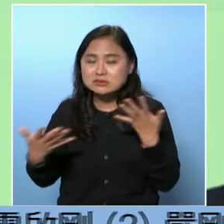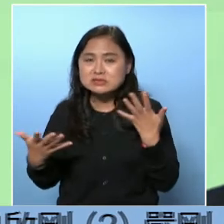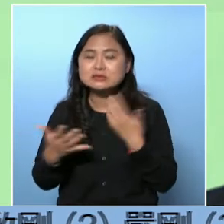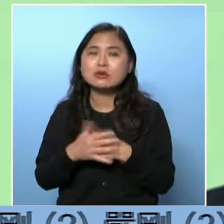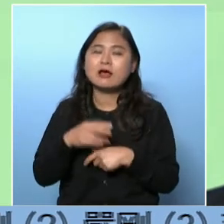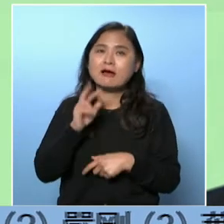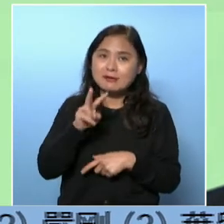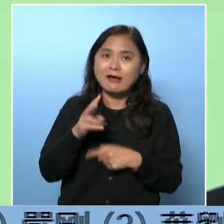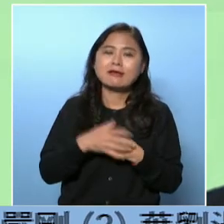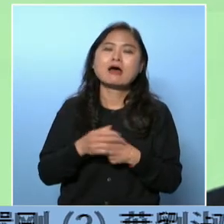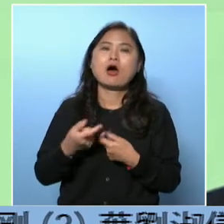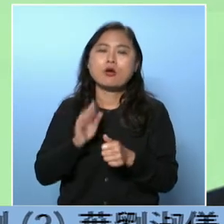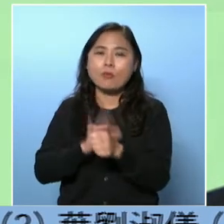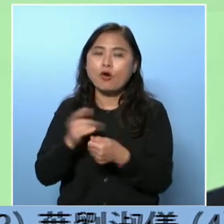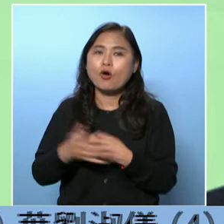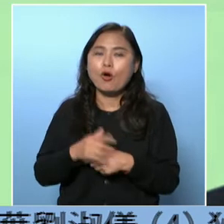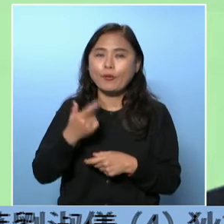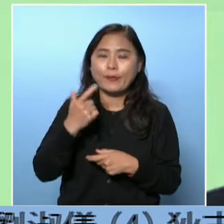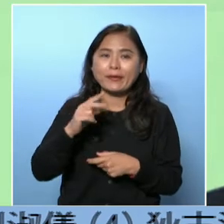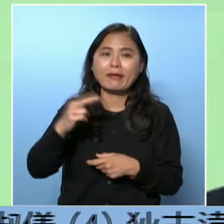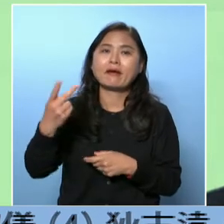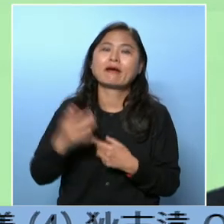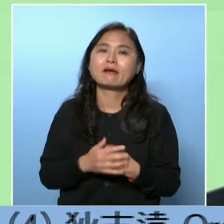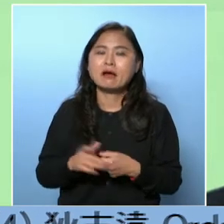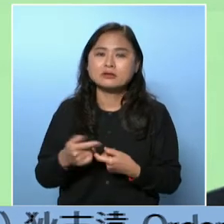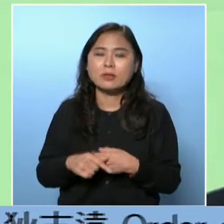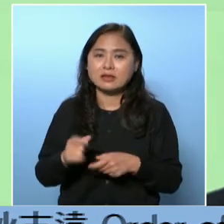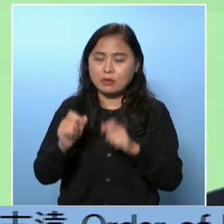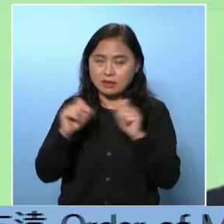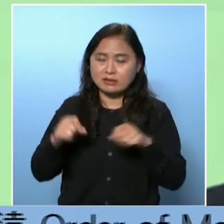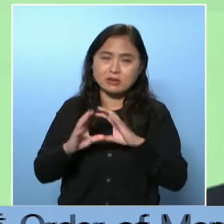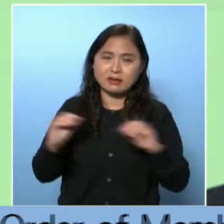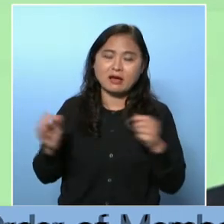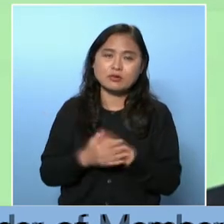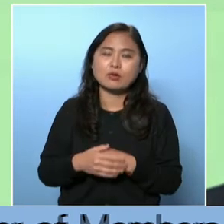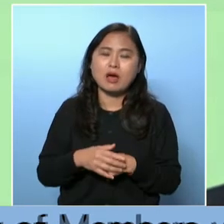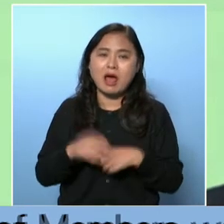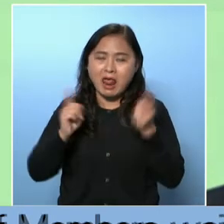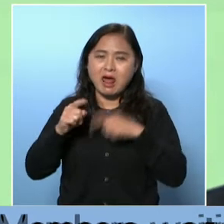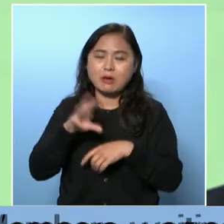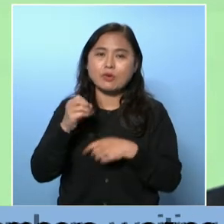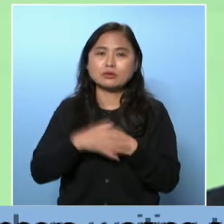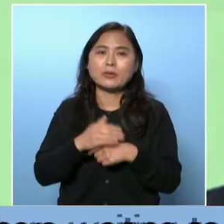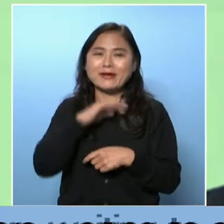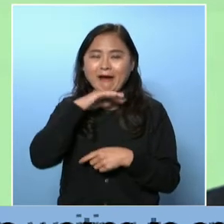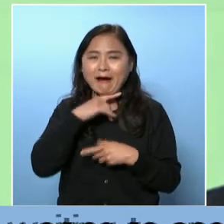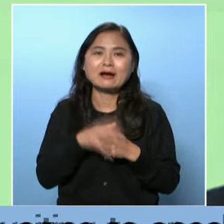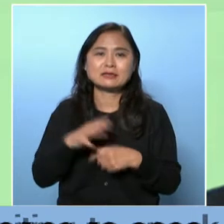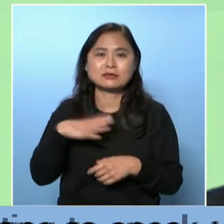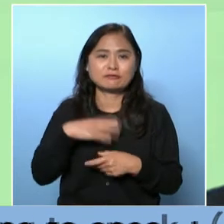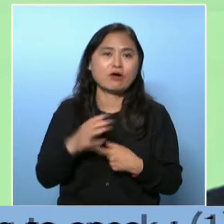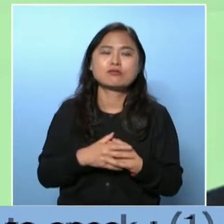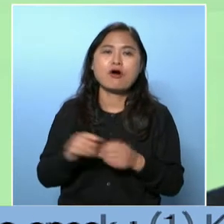participate in the provision of information on the website. This would prevent abuse and ensure